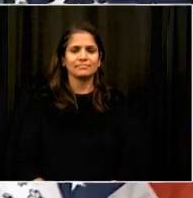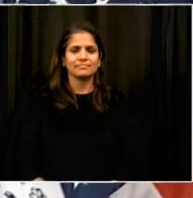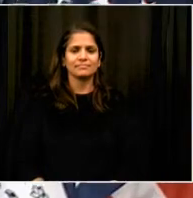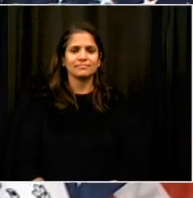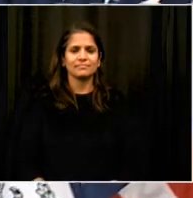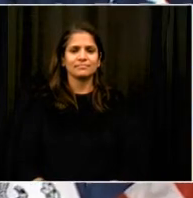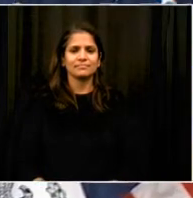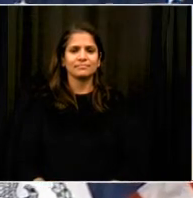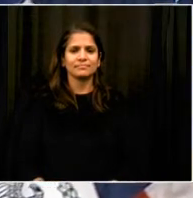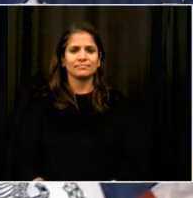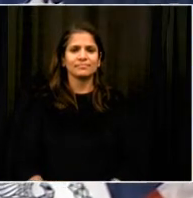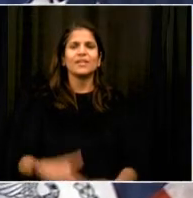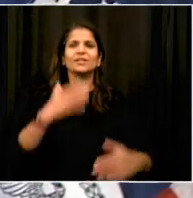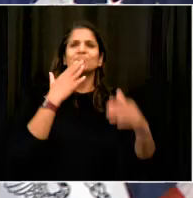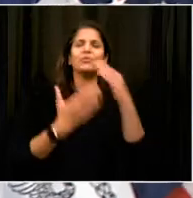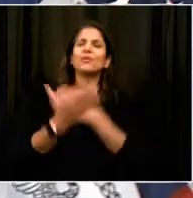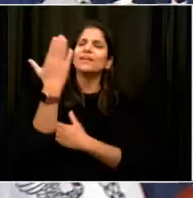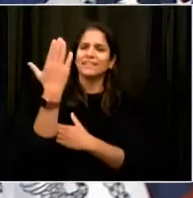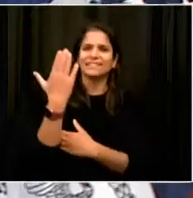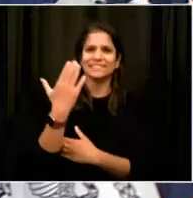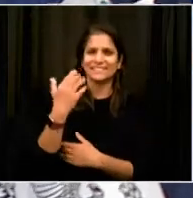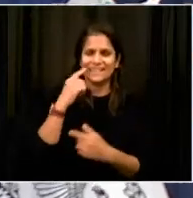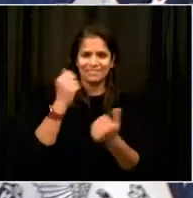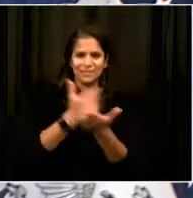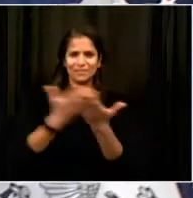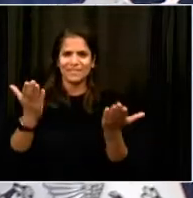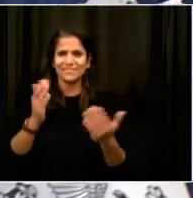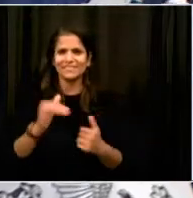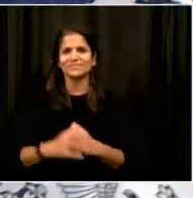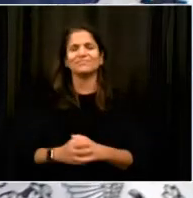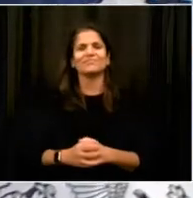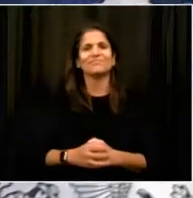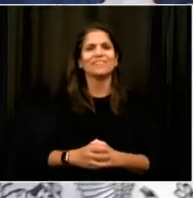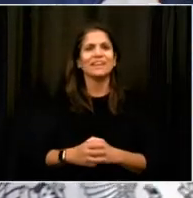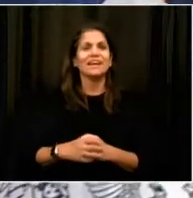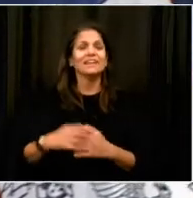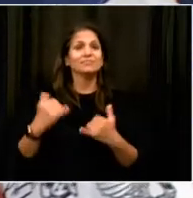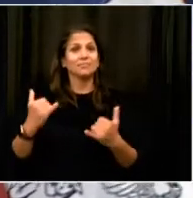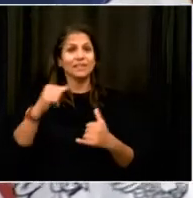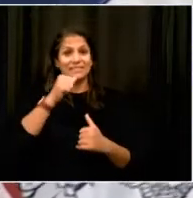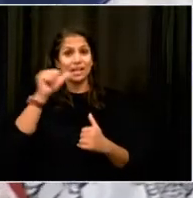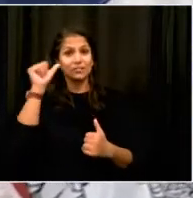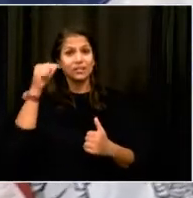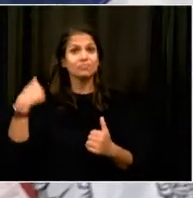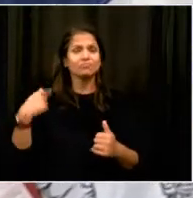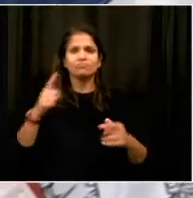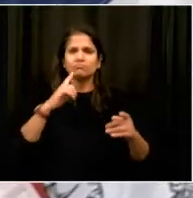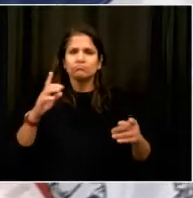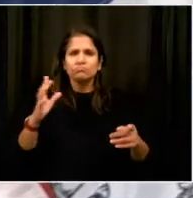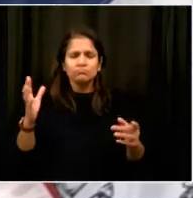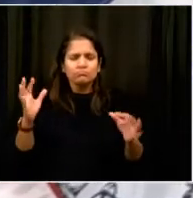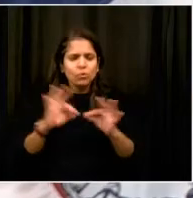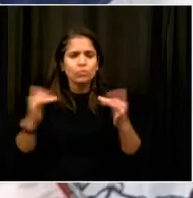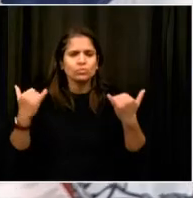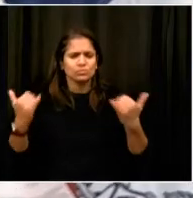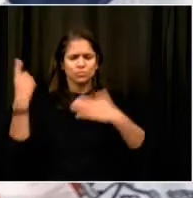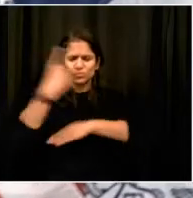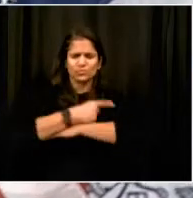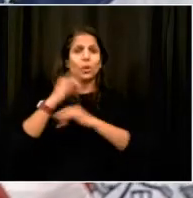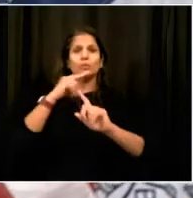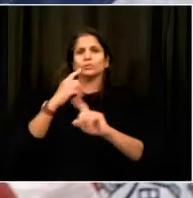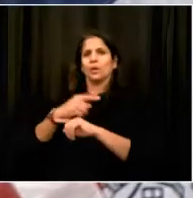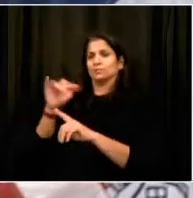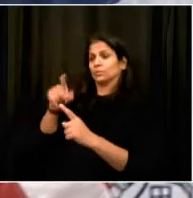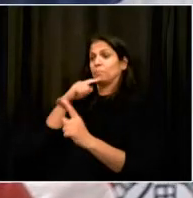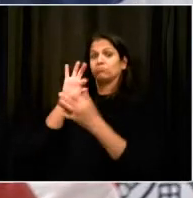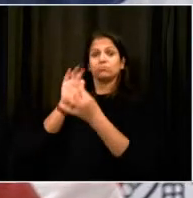Good morning, everyone. Well, yesterday, such an important day for New York City as we reopened 850 public schools